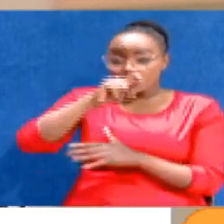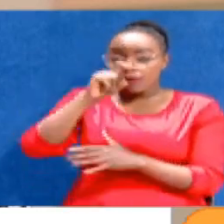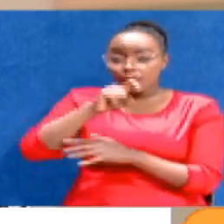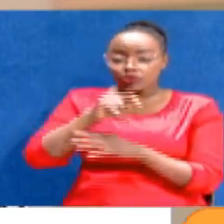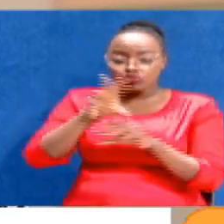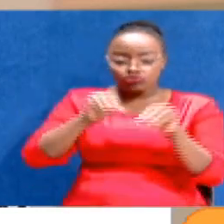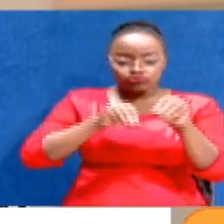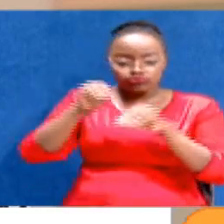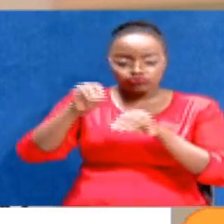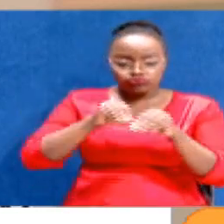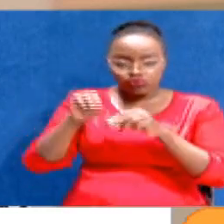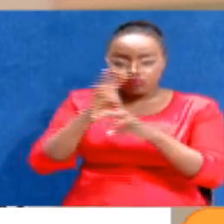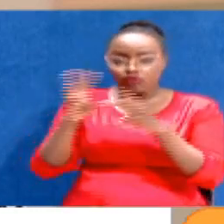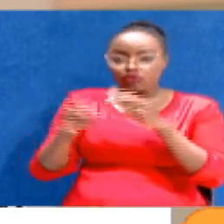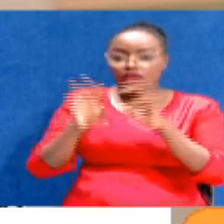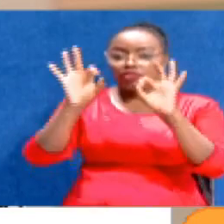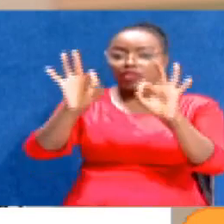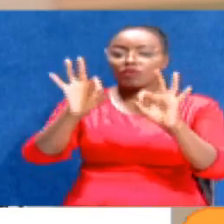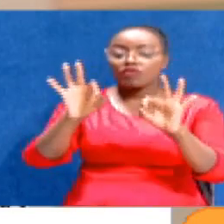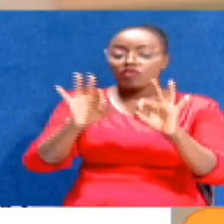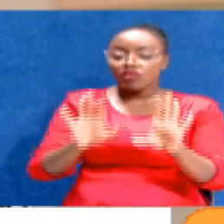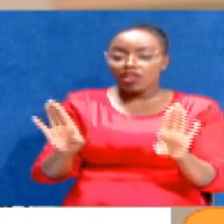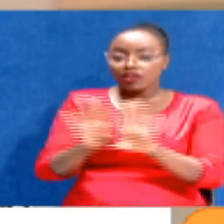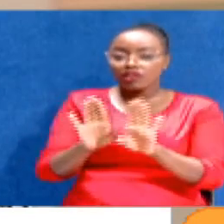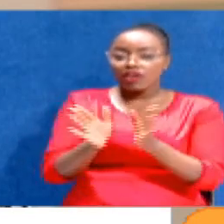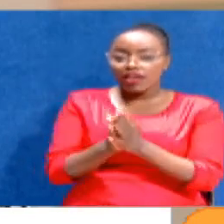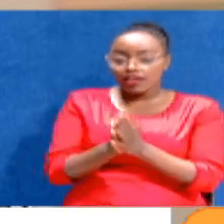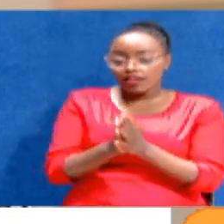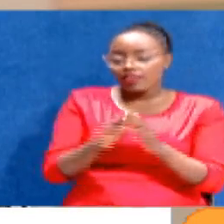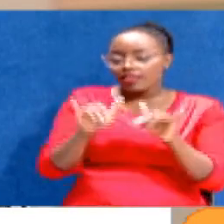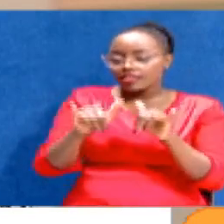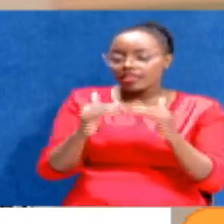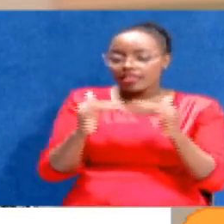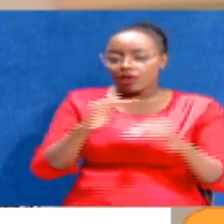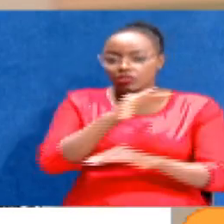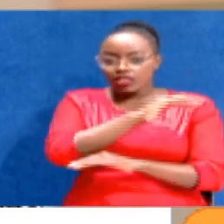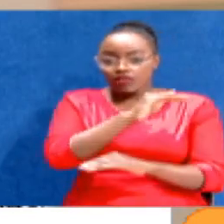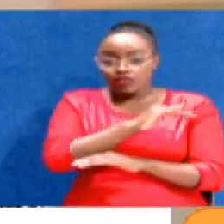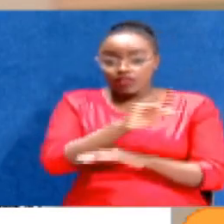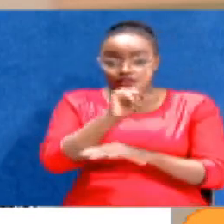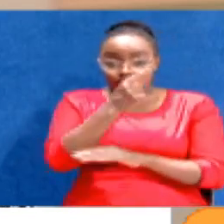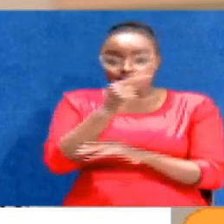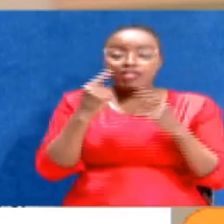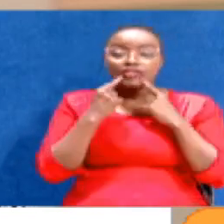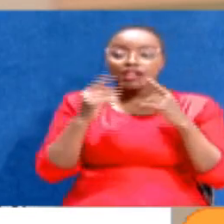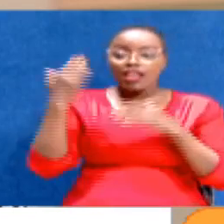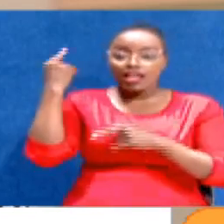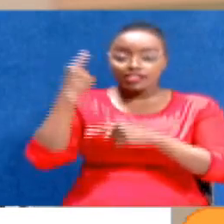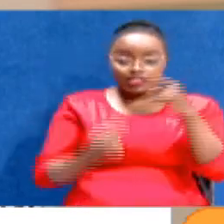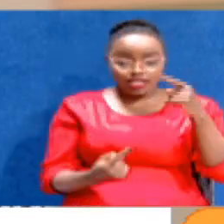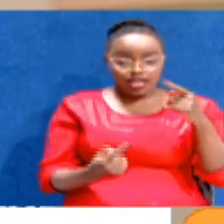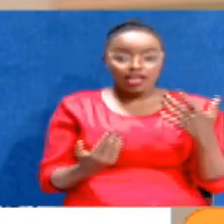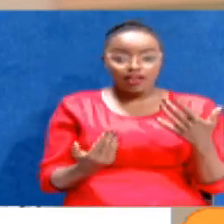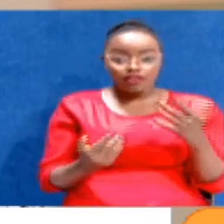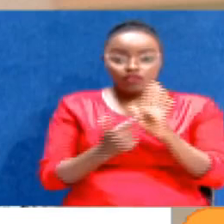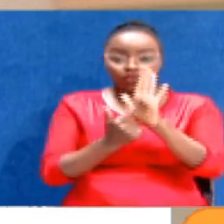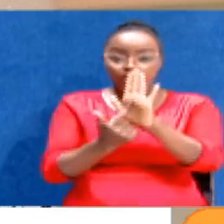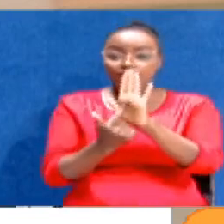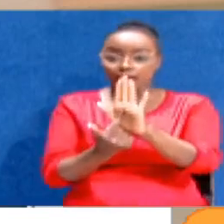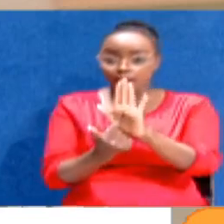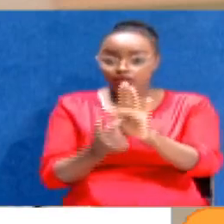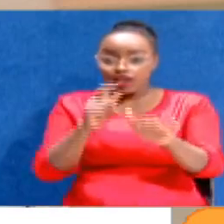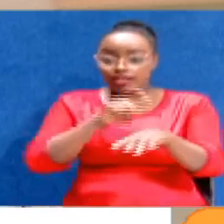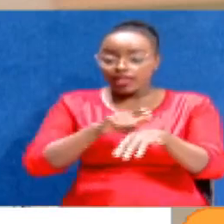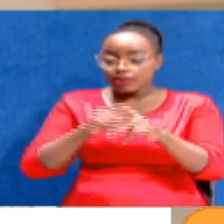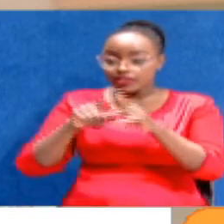compiled statistics to show the effectiveness of the lockdown and the varied curfew from when the first measures were announced last year. For instance, when